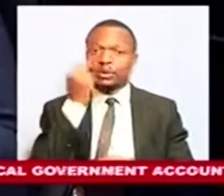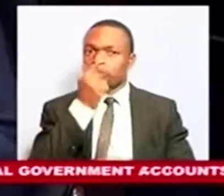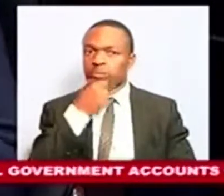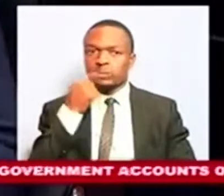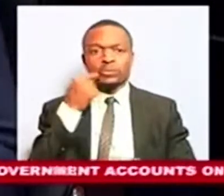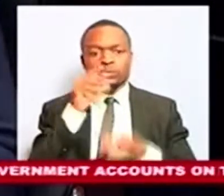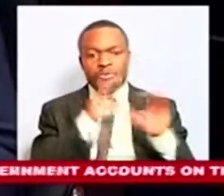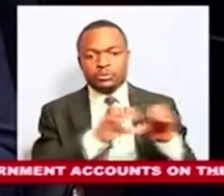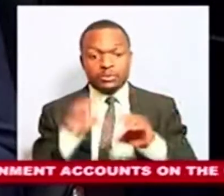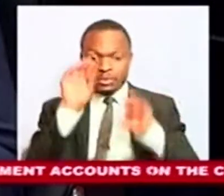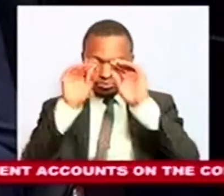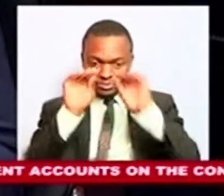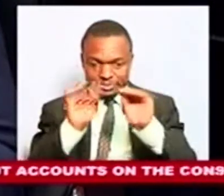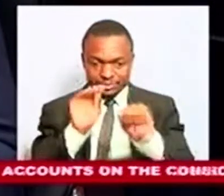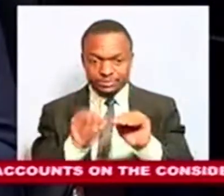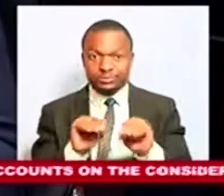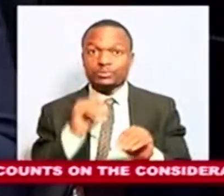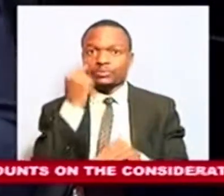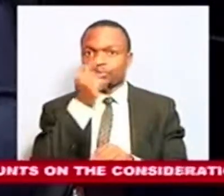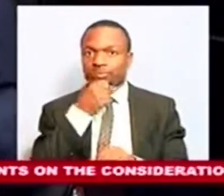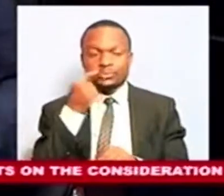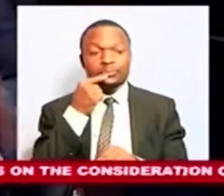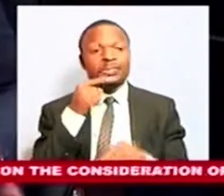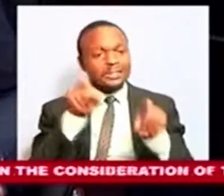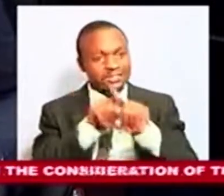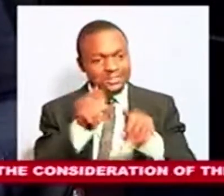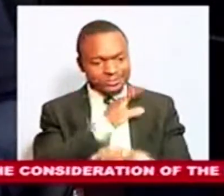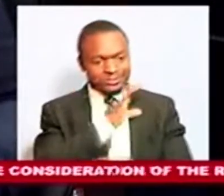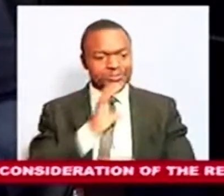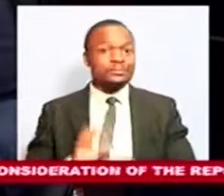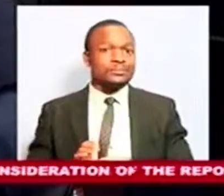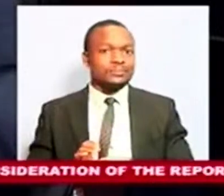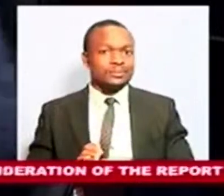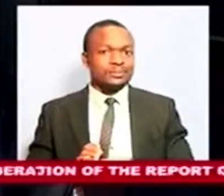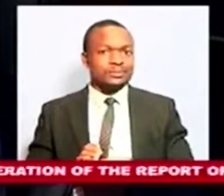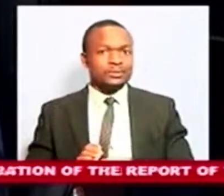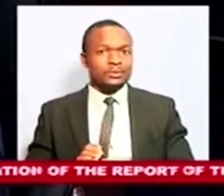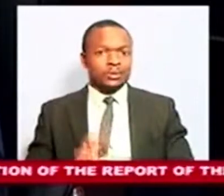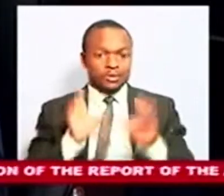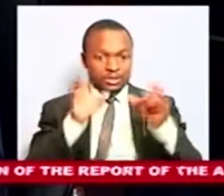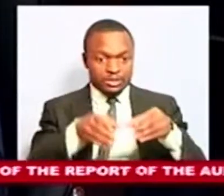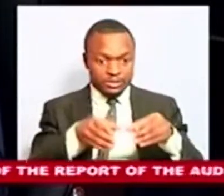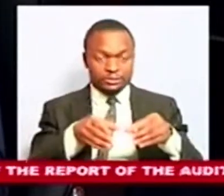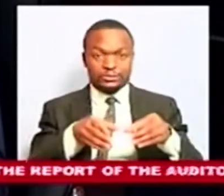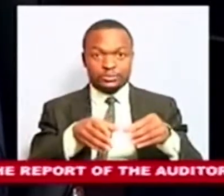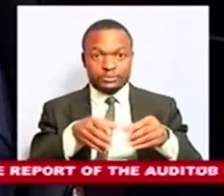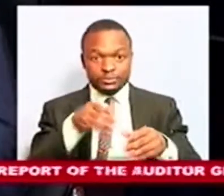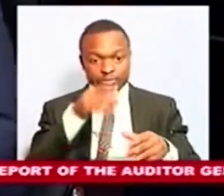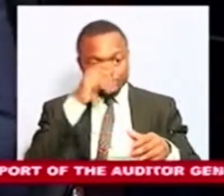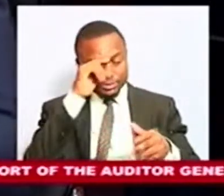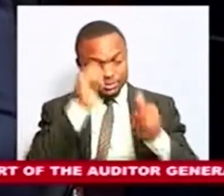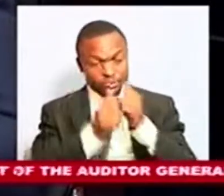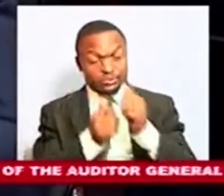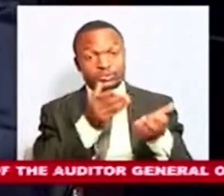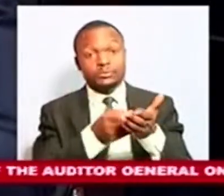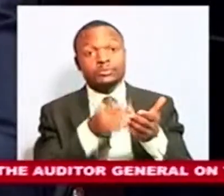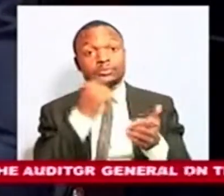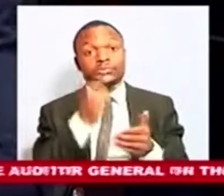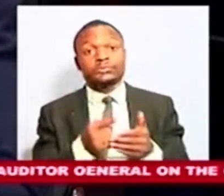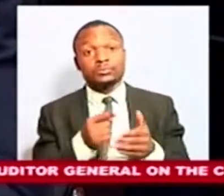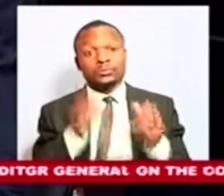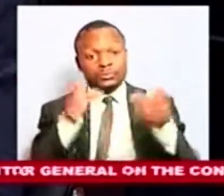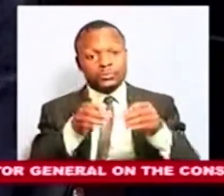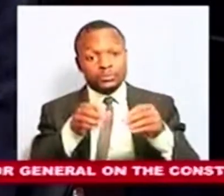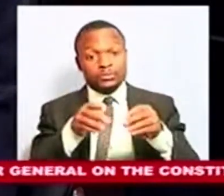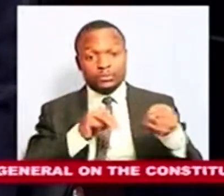the repairs? Is it the contractor or the council? Because here they say the council has managed